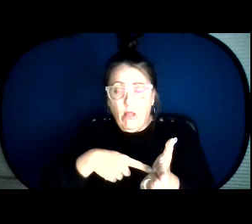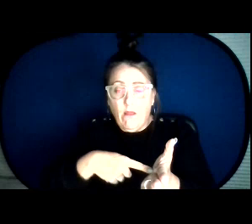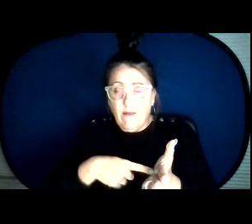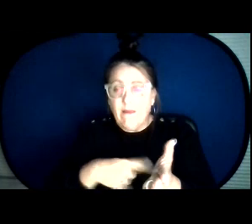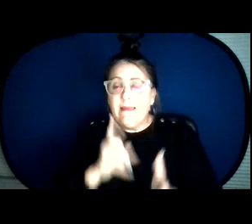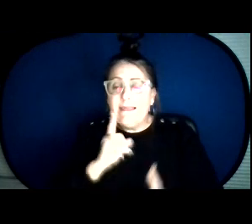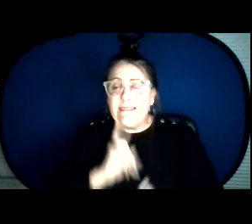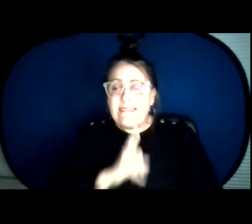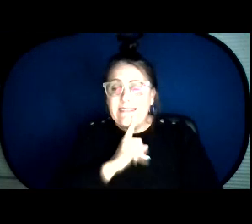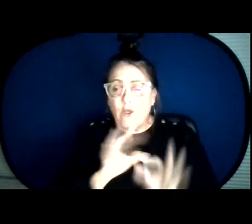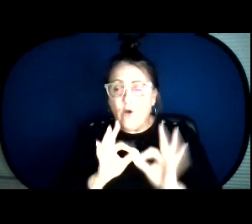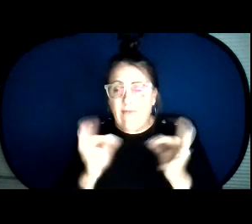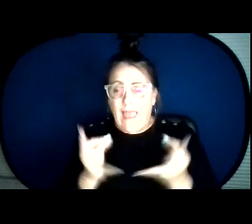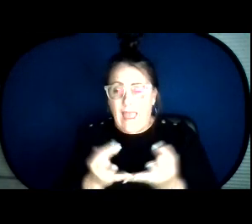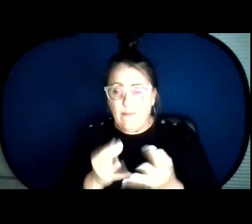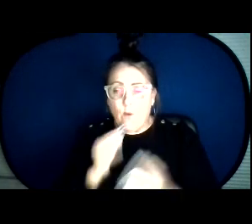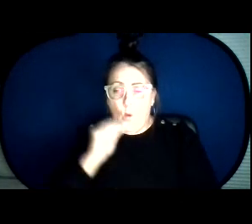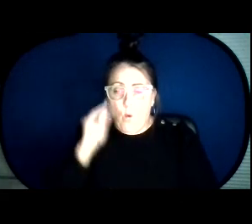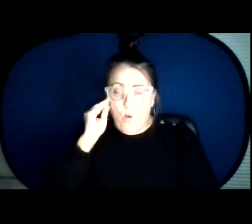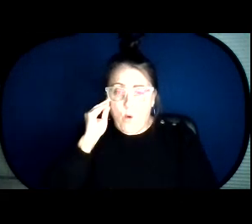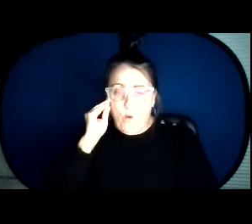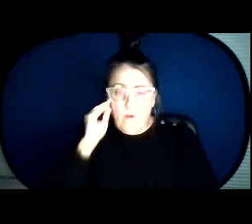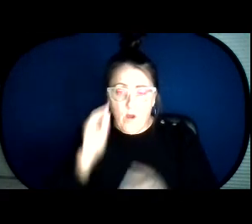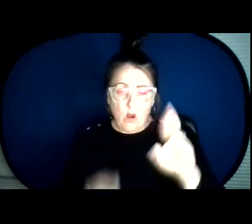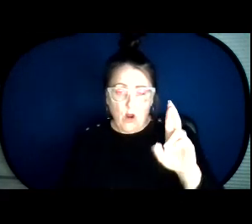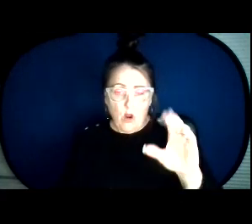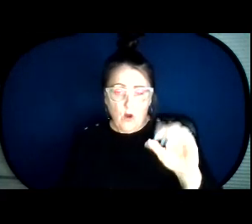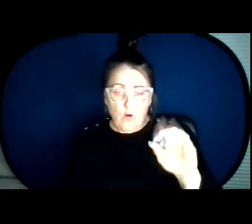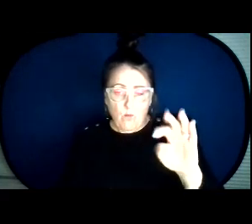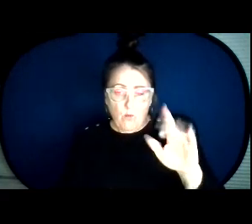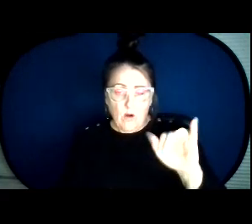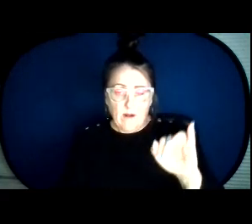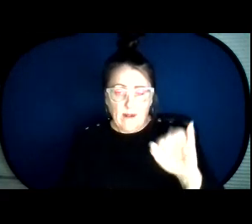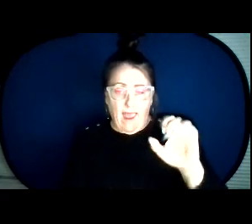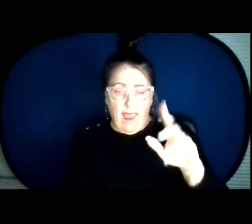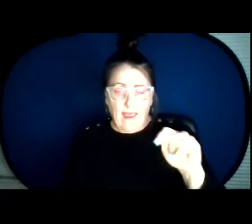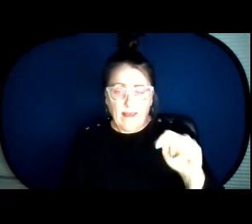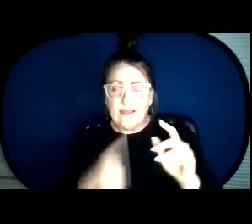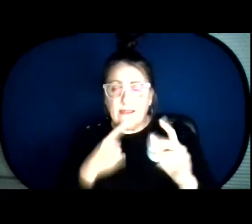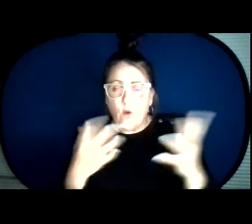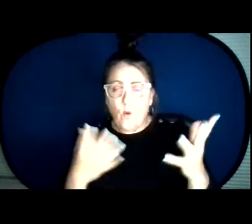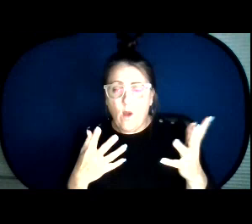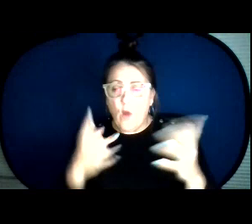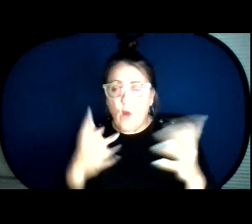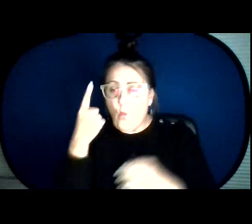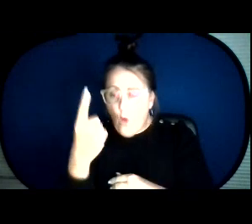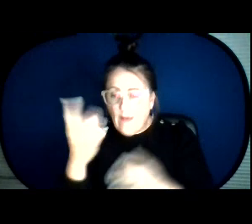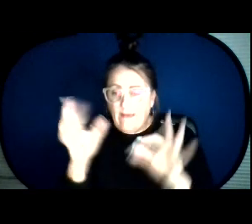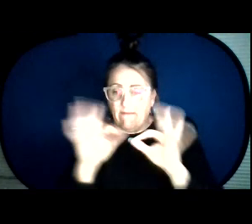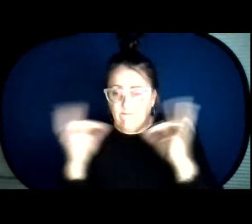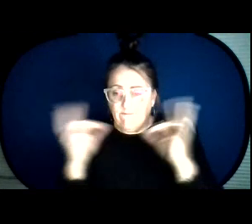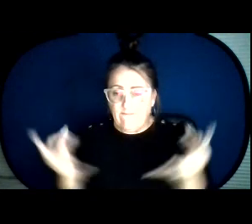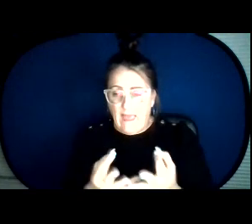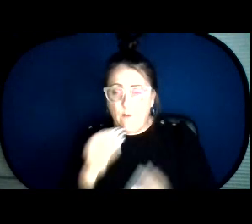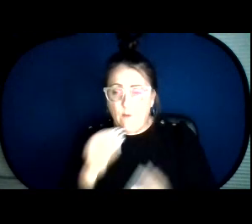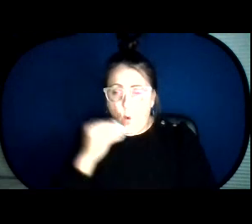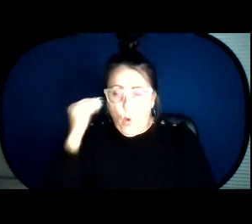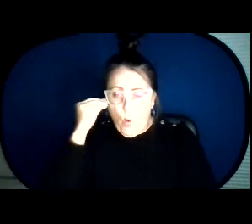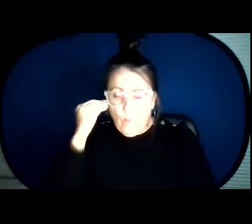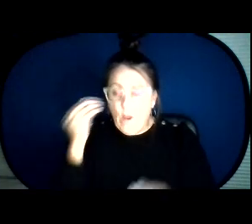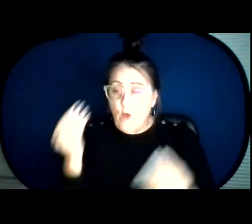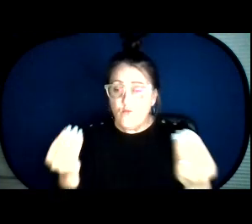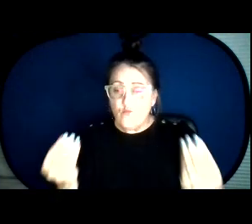residences. The Roberti Act defines a single-family residence as a dwelling unit for one family. A property with a single-family